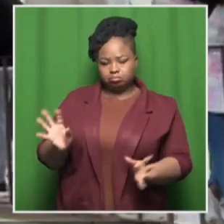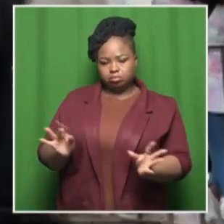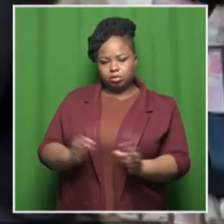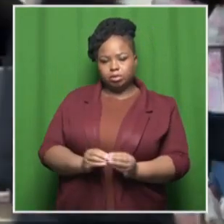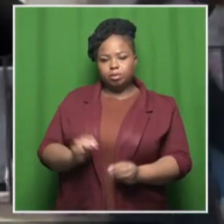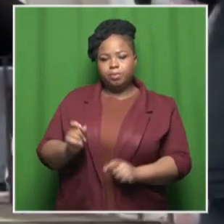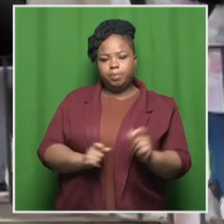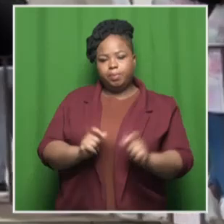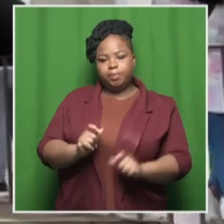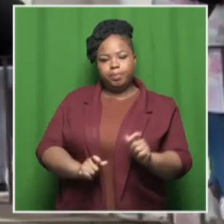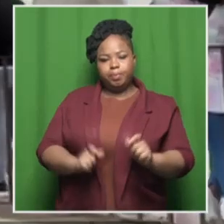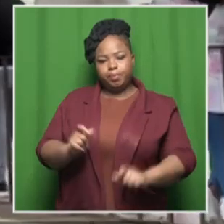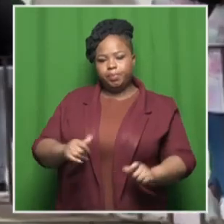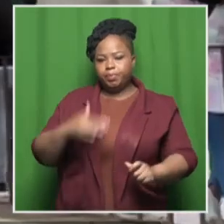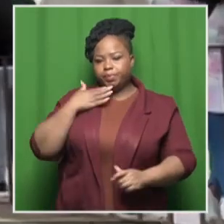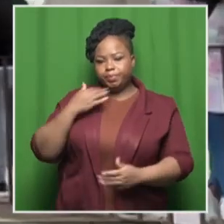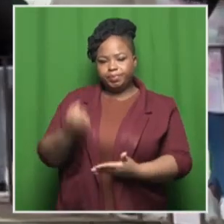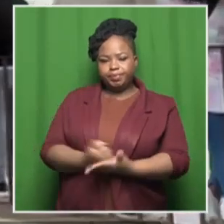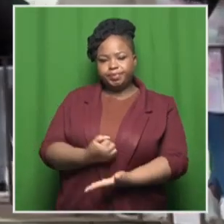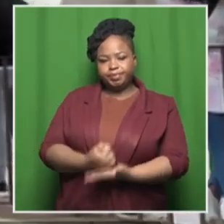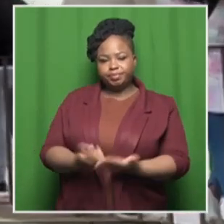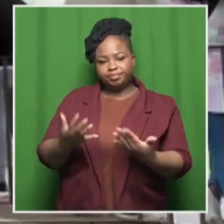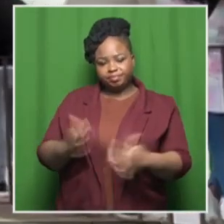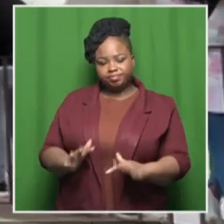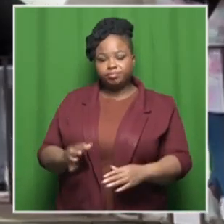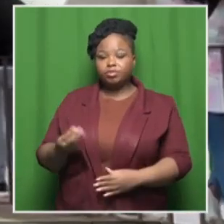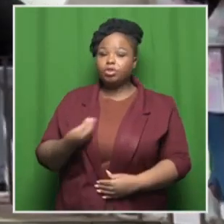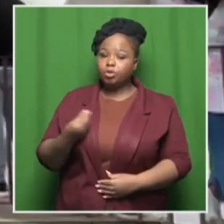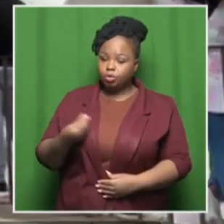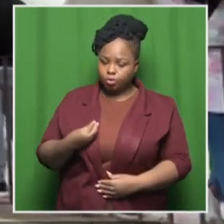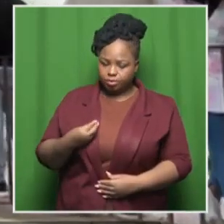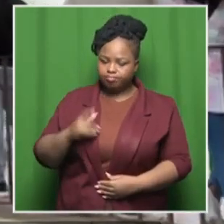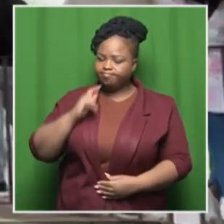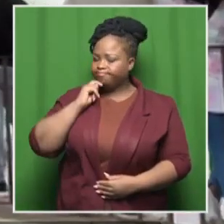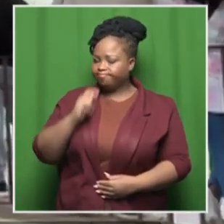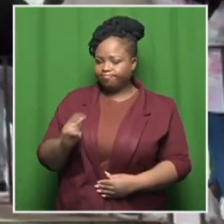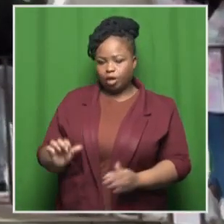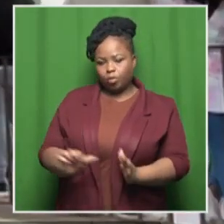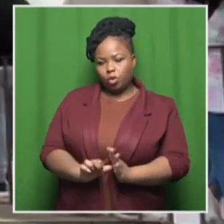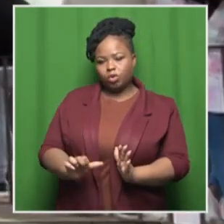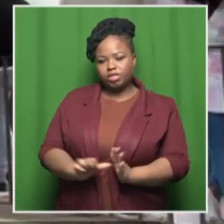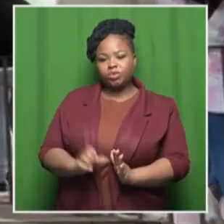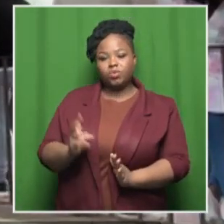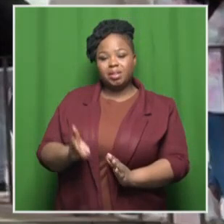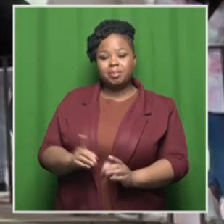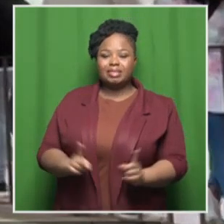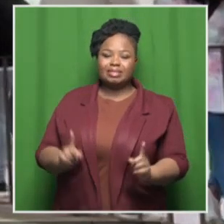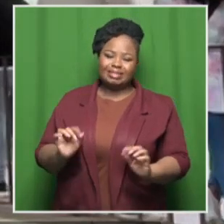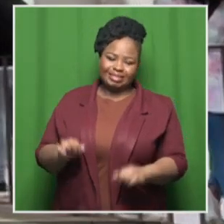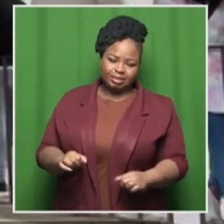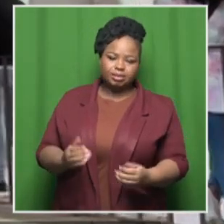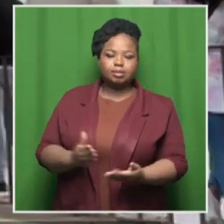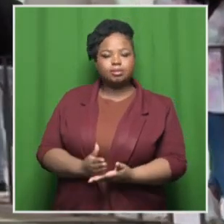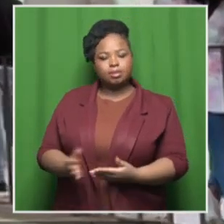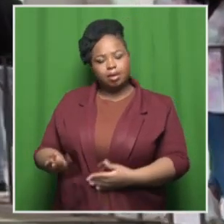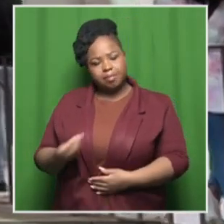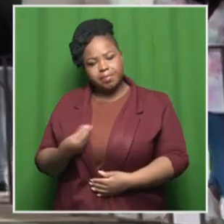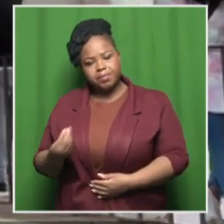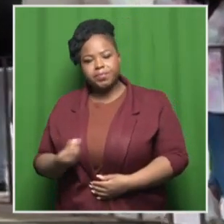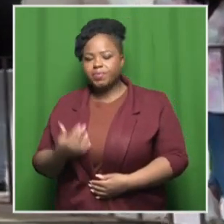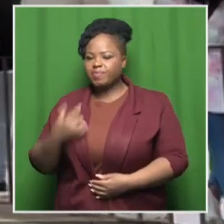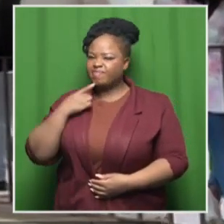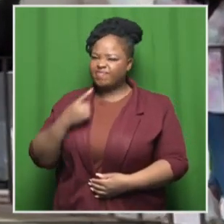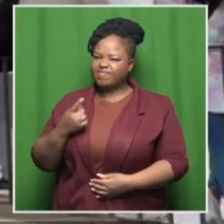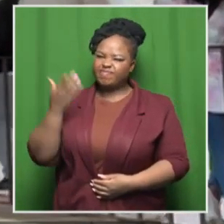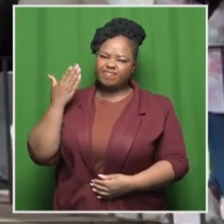electoral base. So a youth vote is going to be very important. Of course, there are some young people who have voiced their